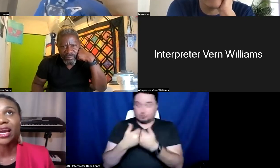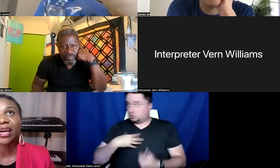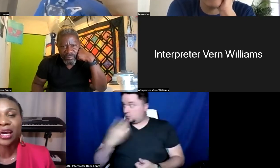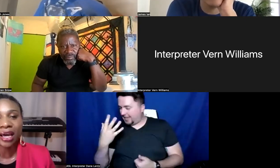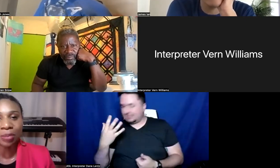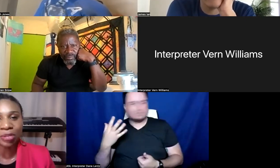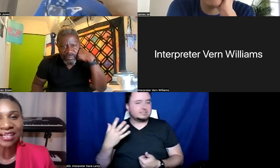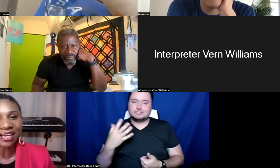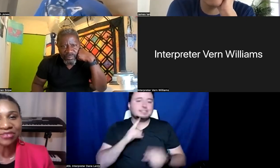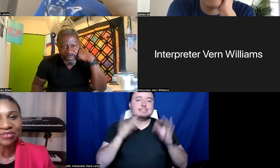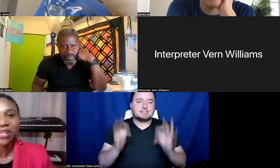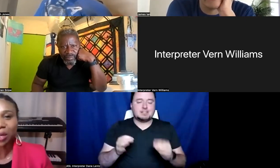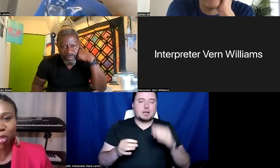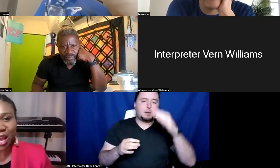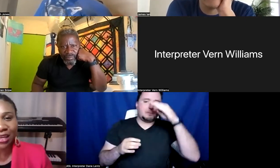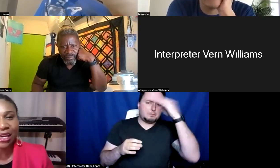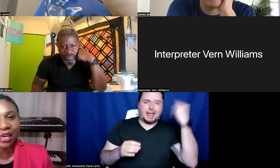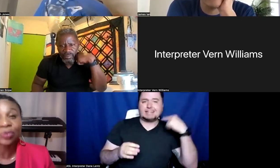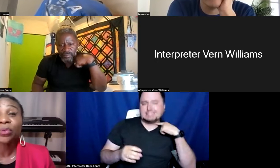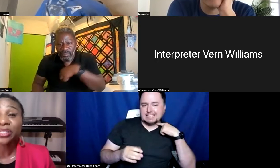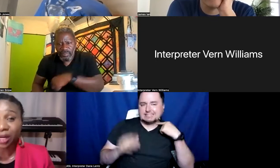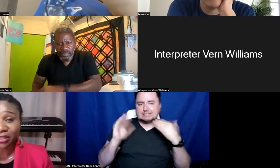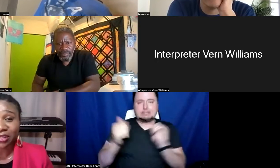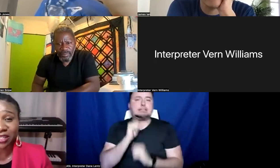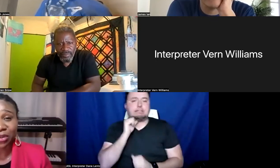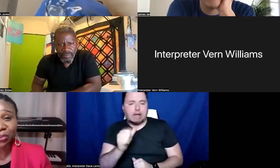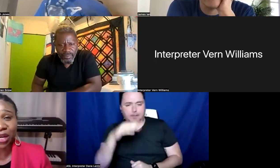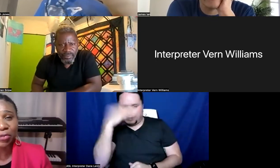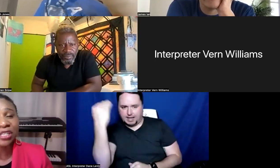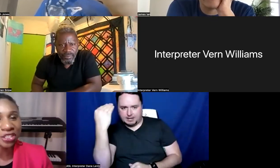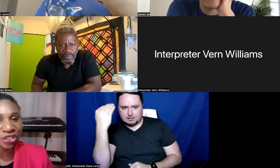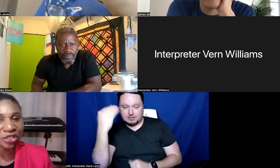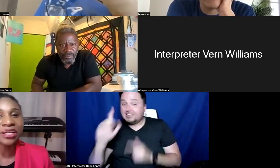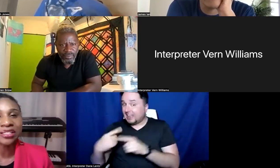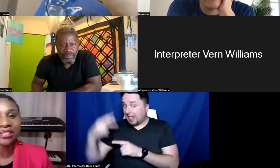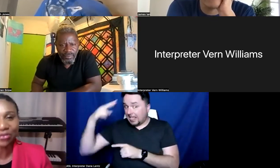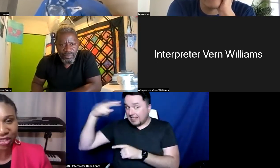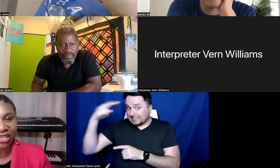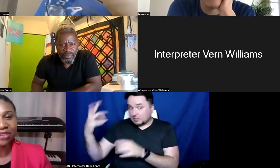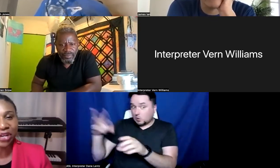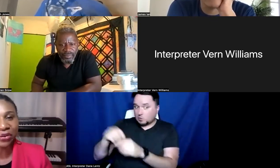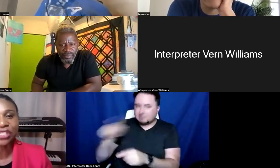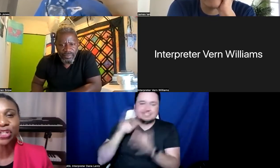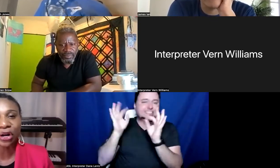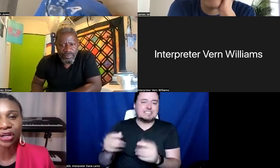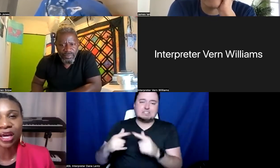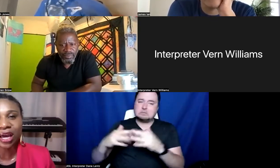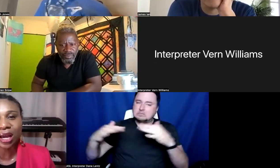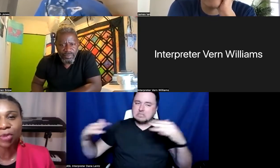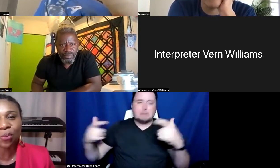definitely a Black set versus non-Black. And then when we talk about the Latino contingent, there is definitely a very